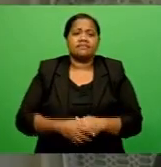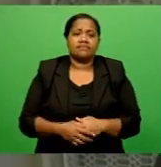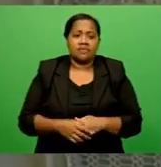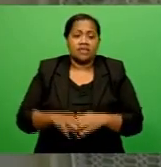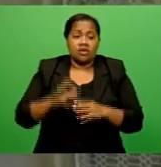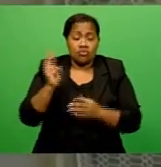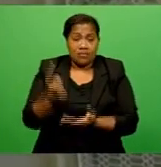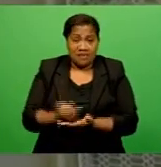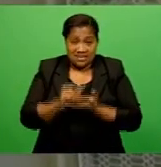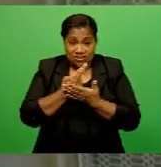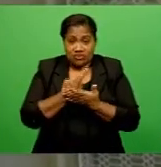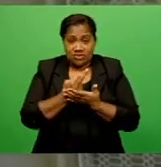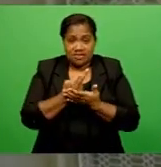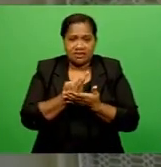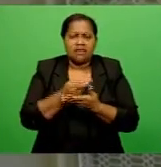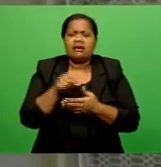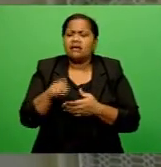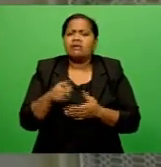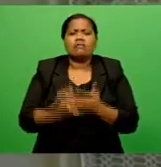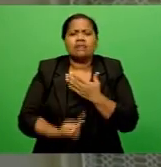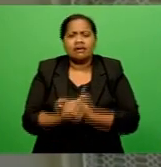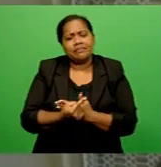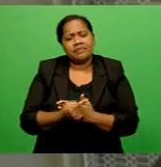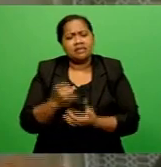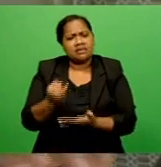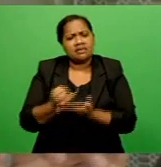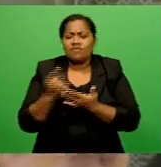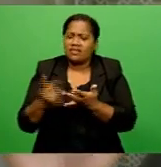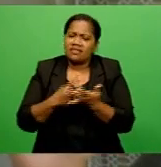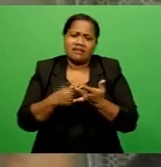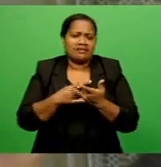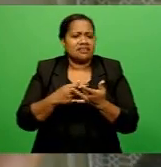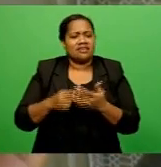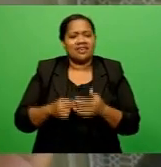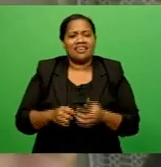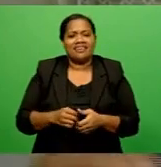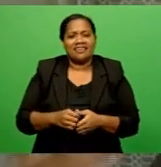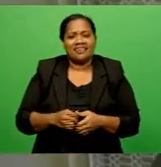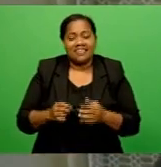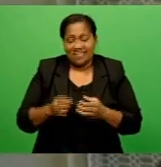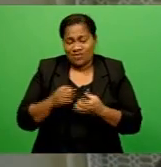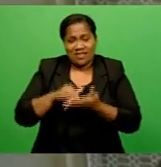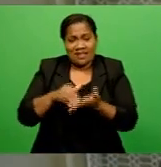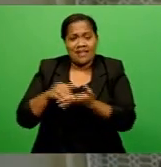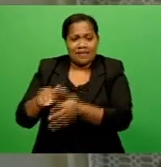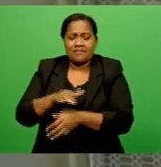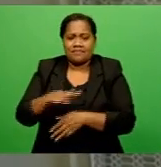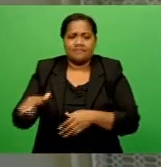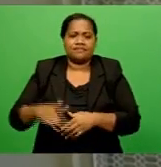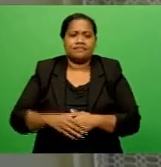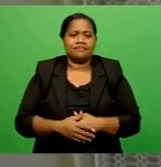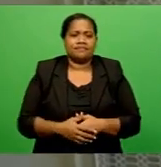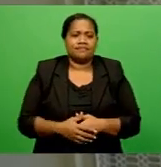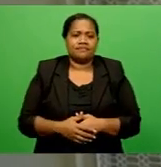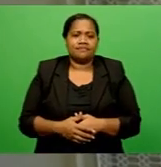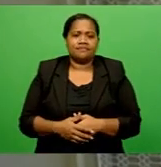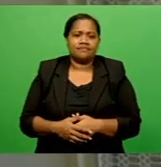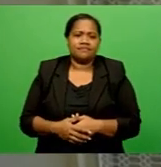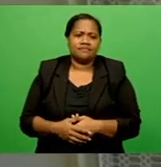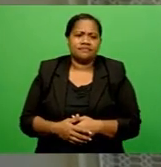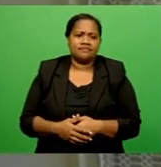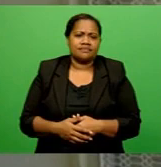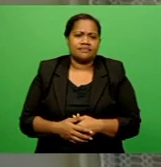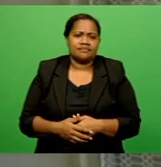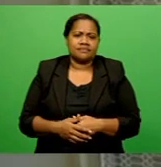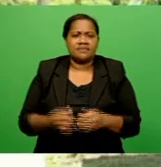rehabilitation. It's also a source of income for the outer islands too. It also helps them to promote activities, especially to do